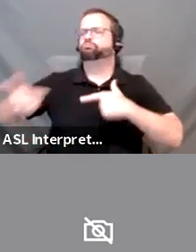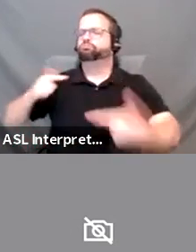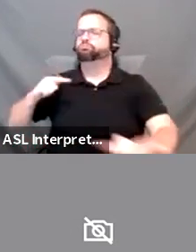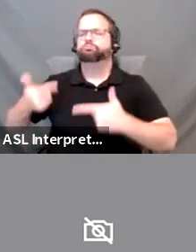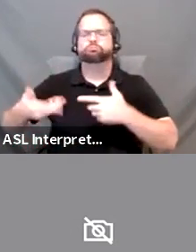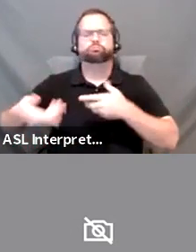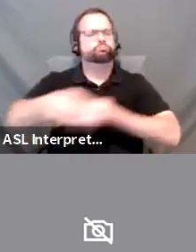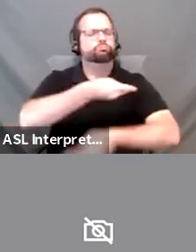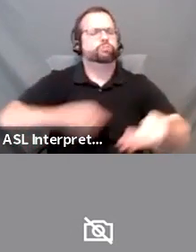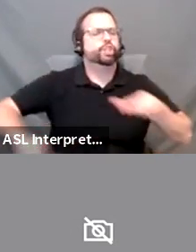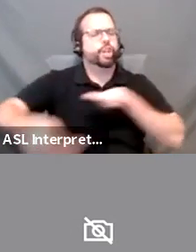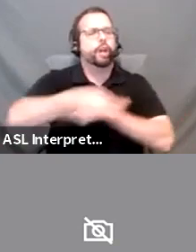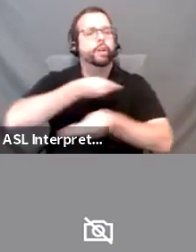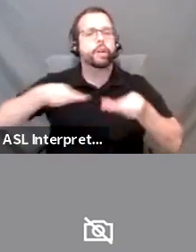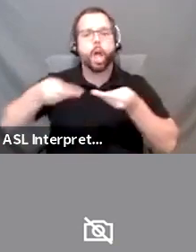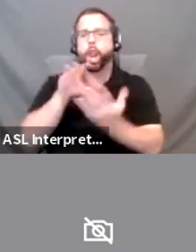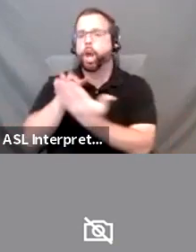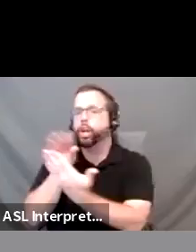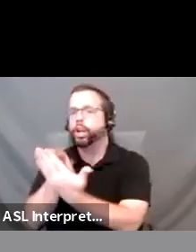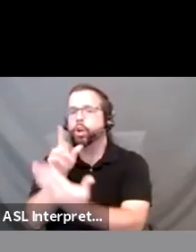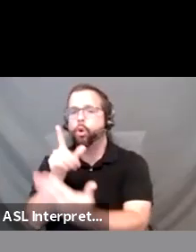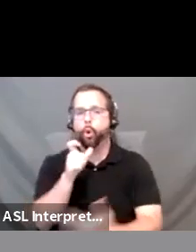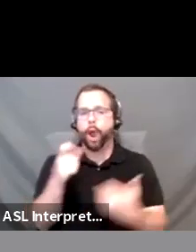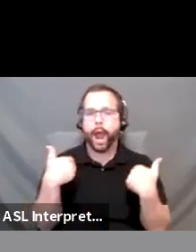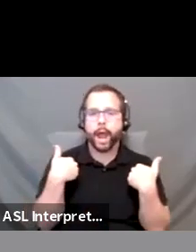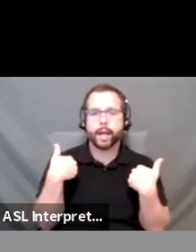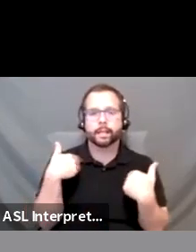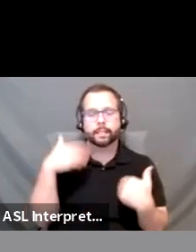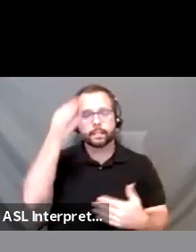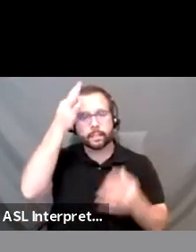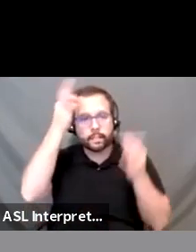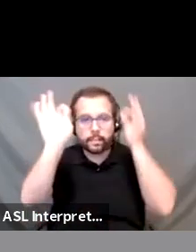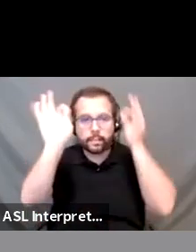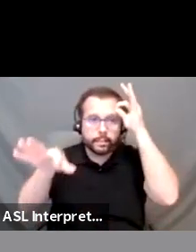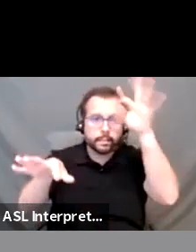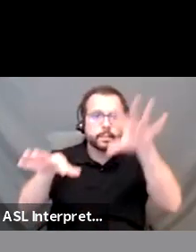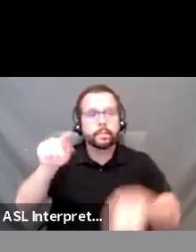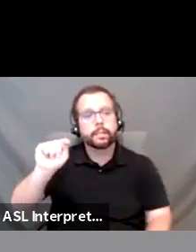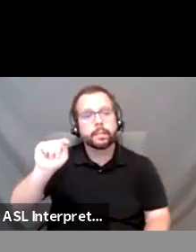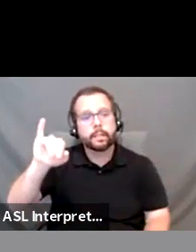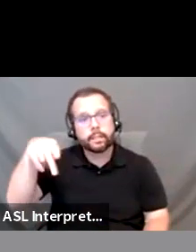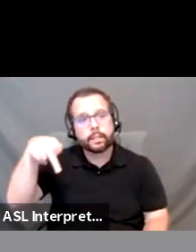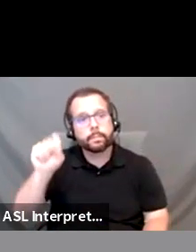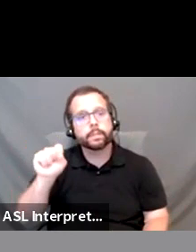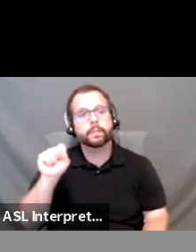other. Who has tips and strategies? What resources are we using? What